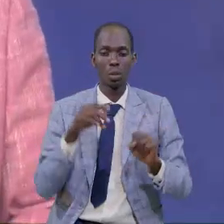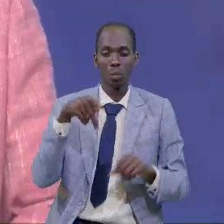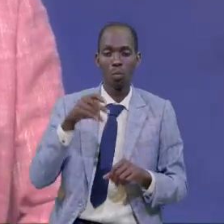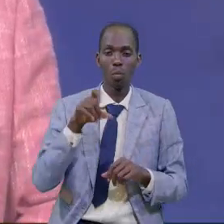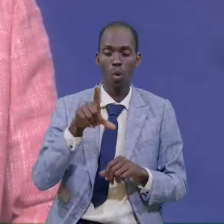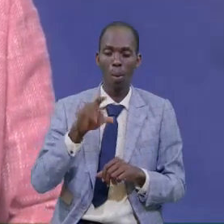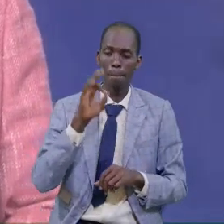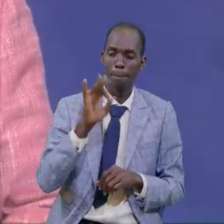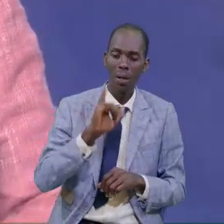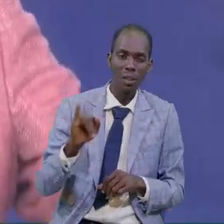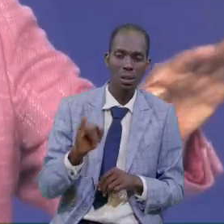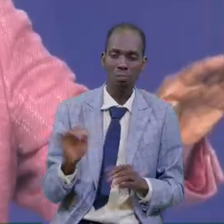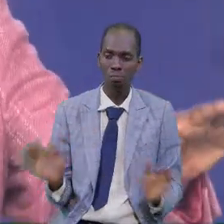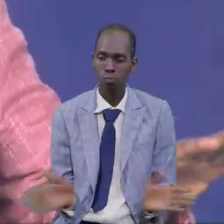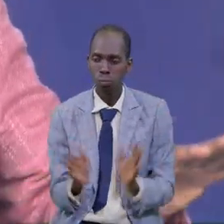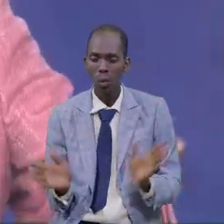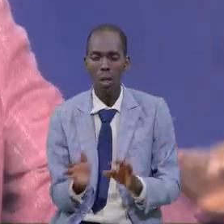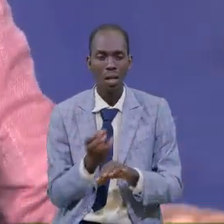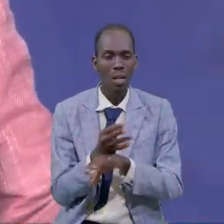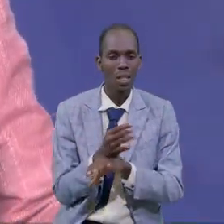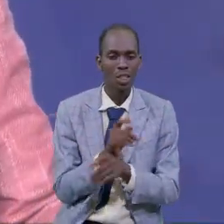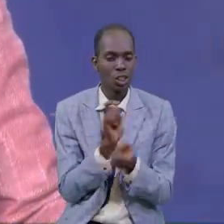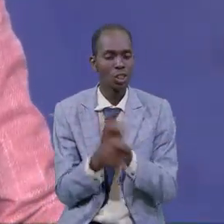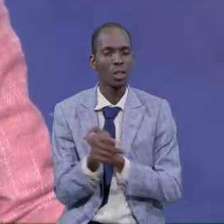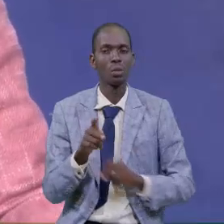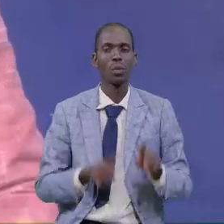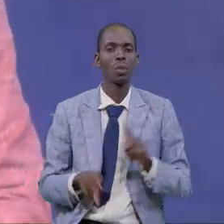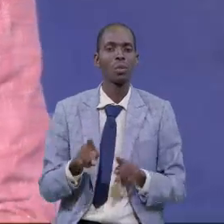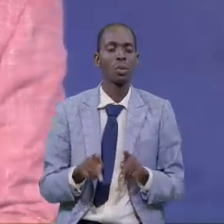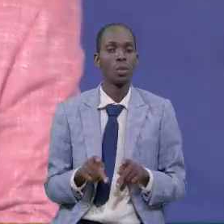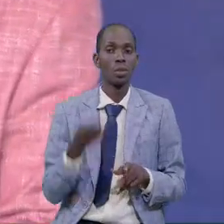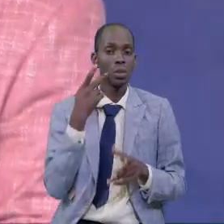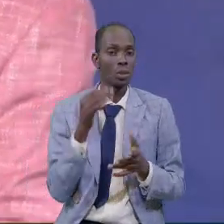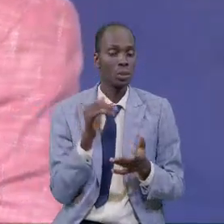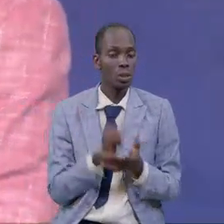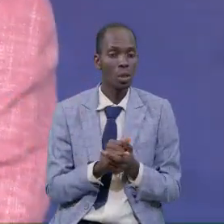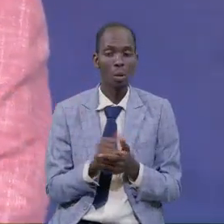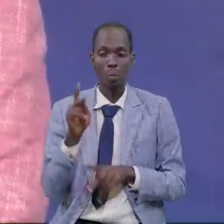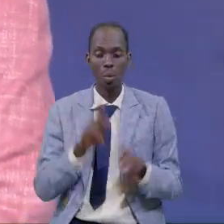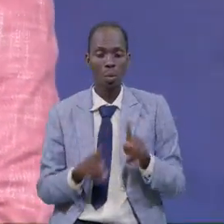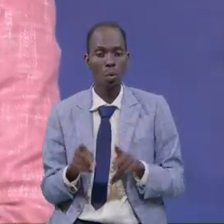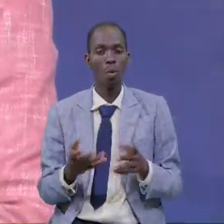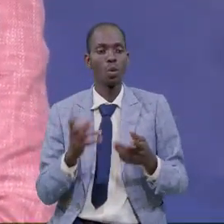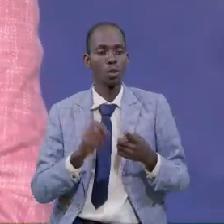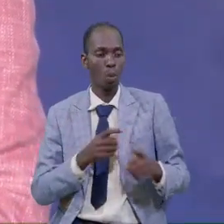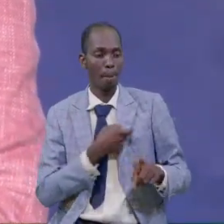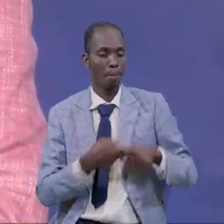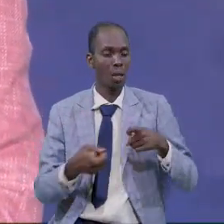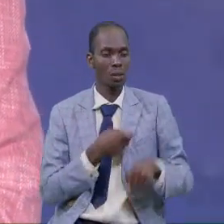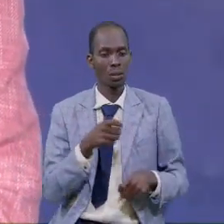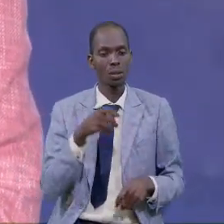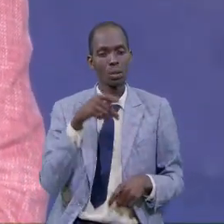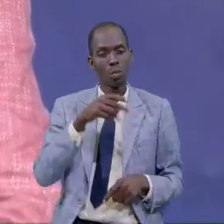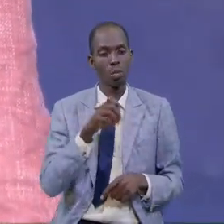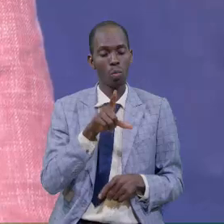changed people. They wanted to persecute him and kill him. He He went from there to another place,